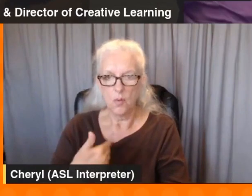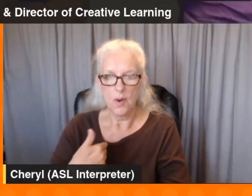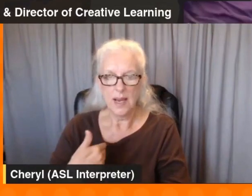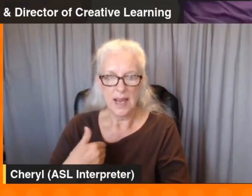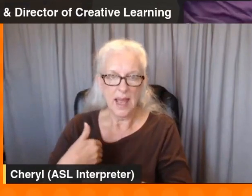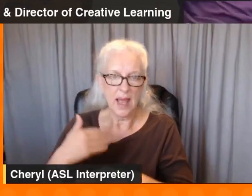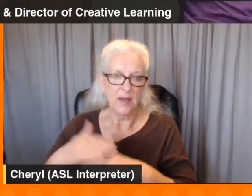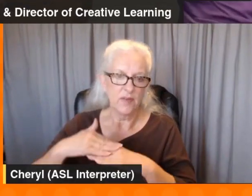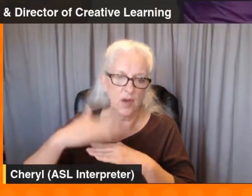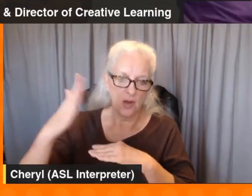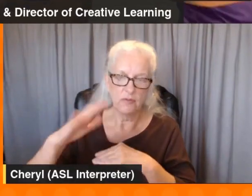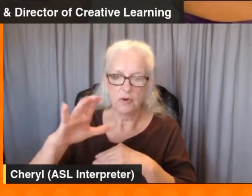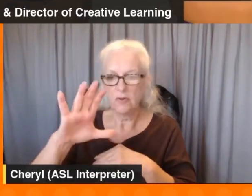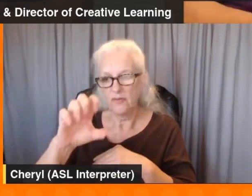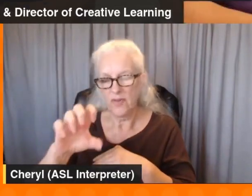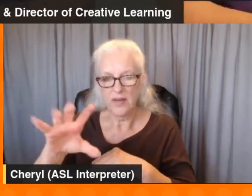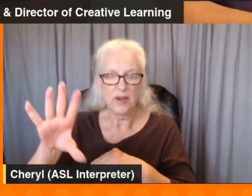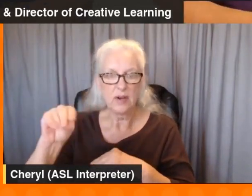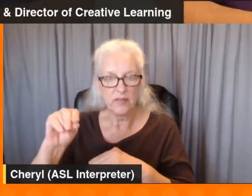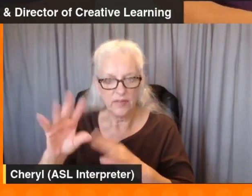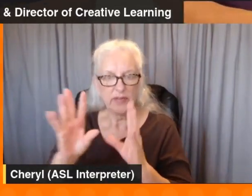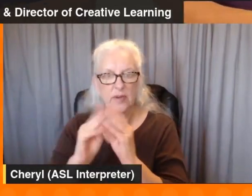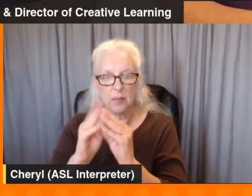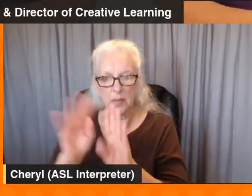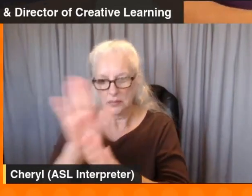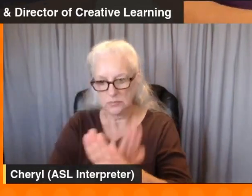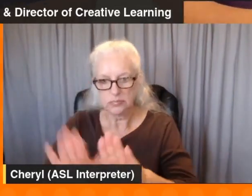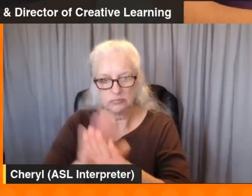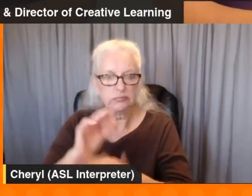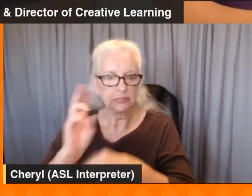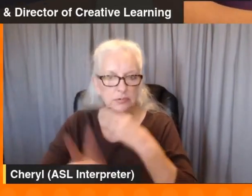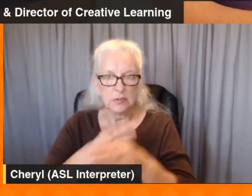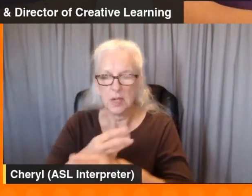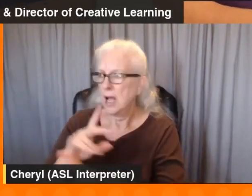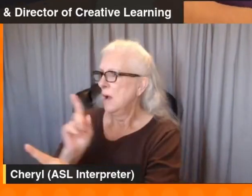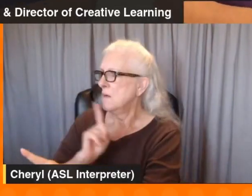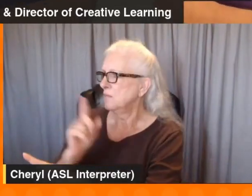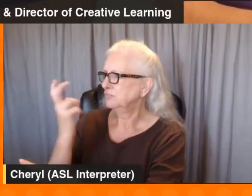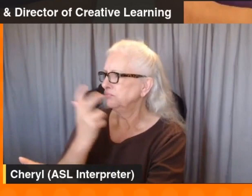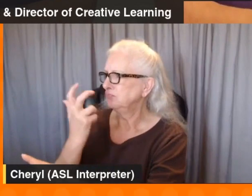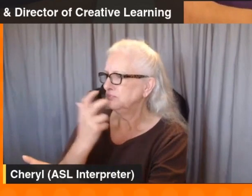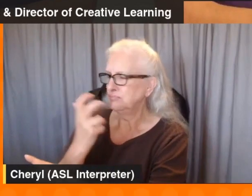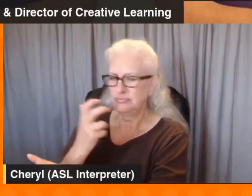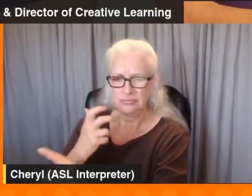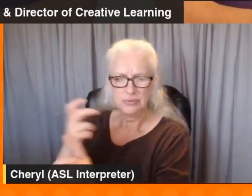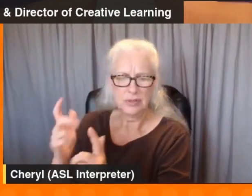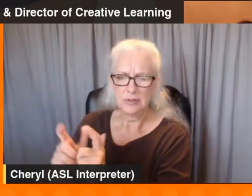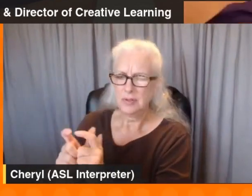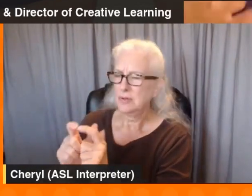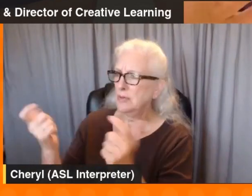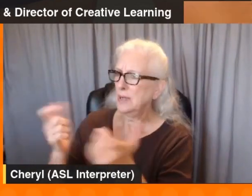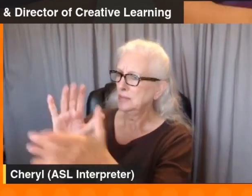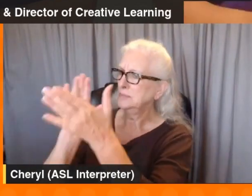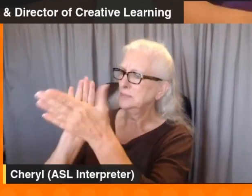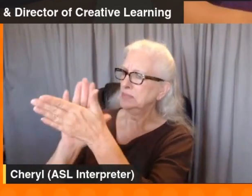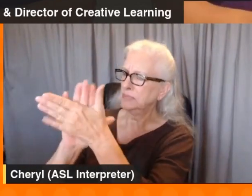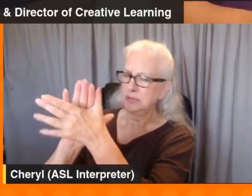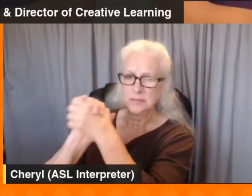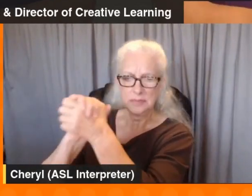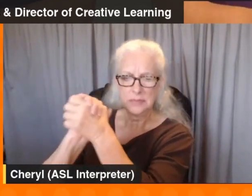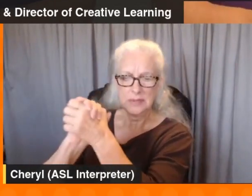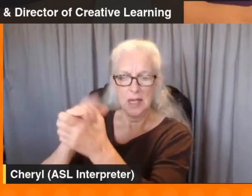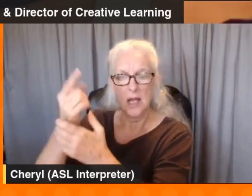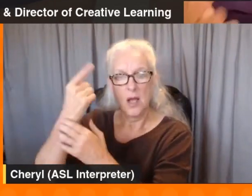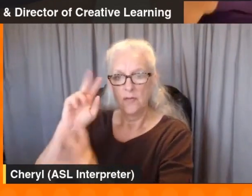Scratch Days were facilitated around the world. That is incredible. Huge shout out to our Scratch Day